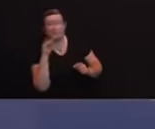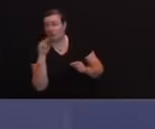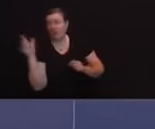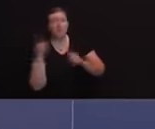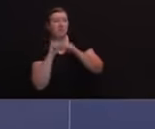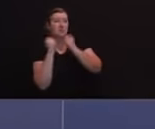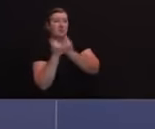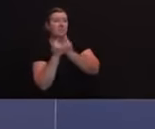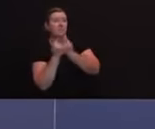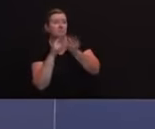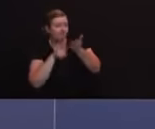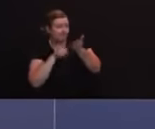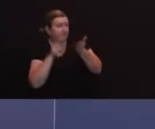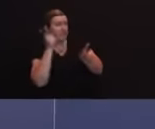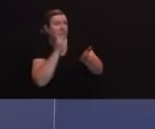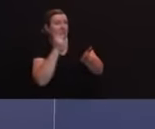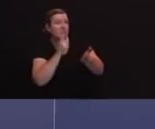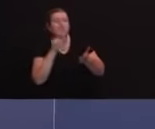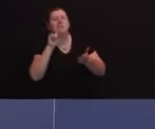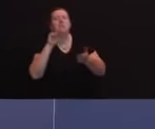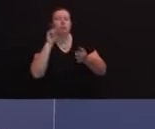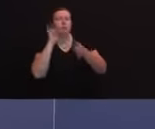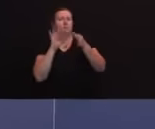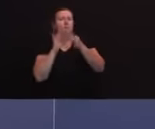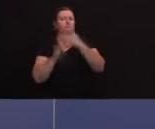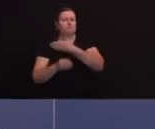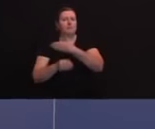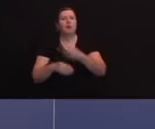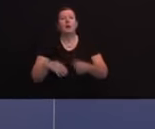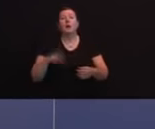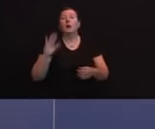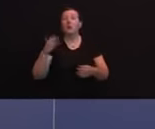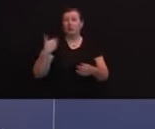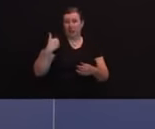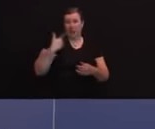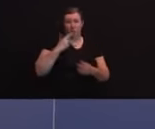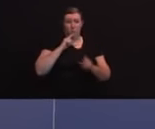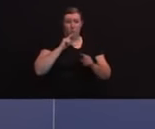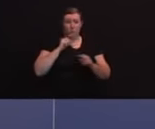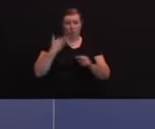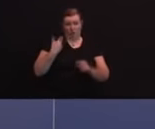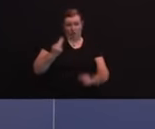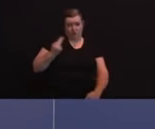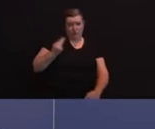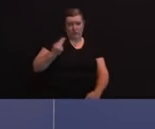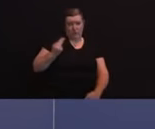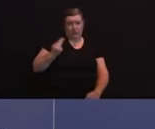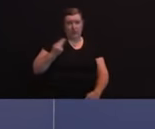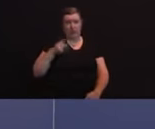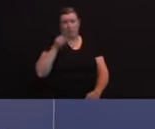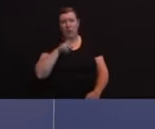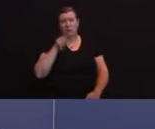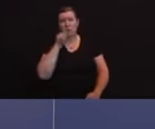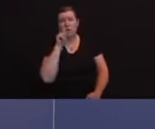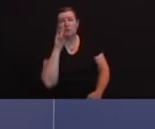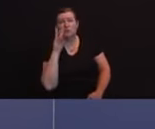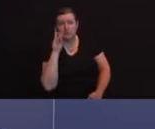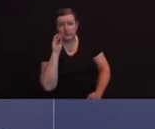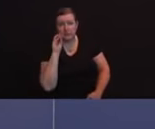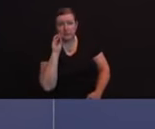know, per last report, I guess last Thursday, we had like roughly about 160-ish